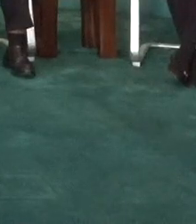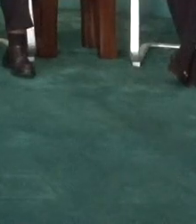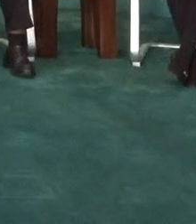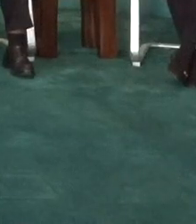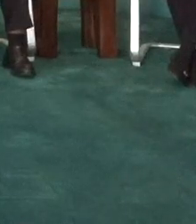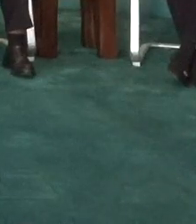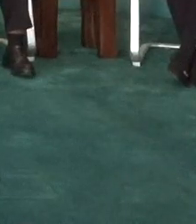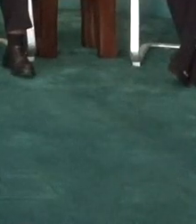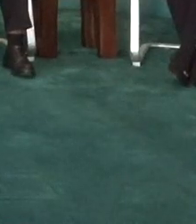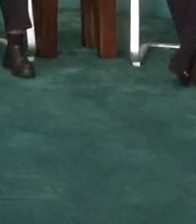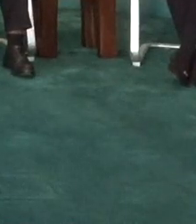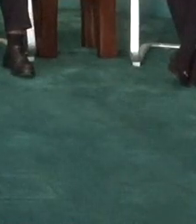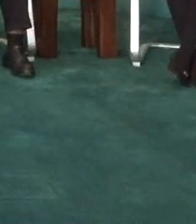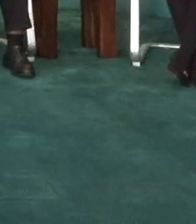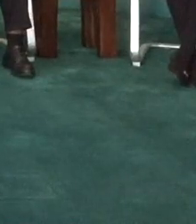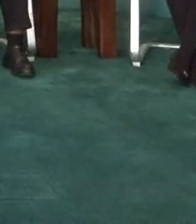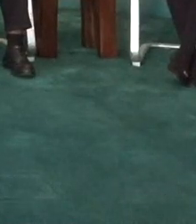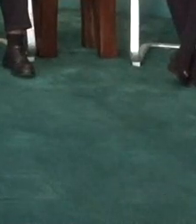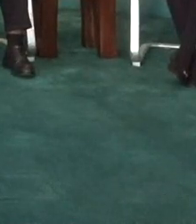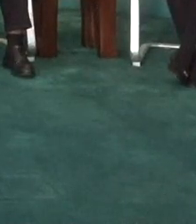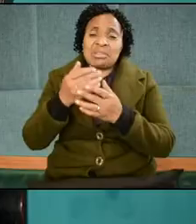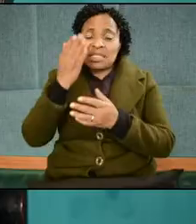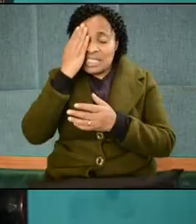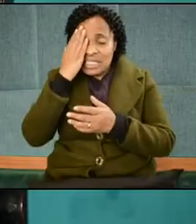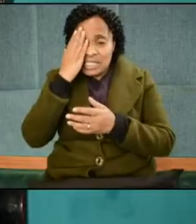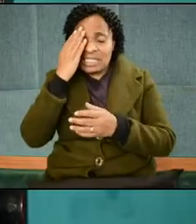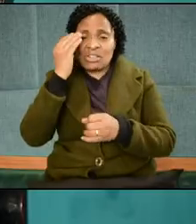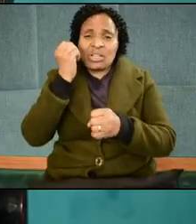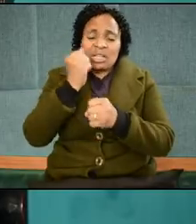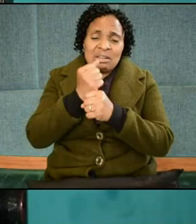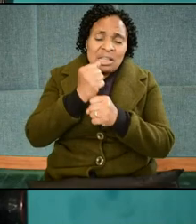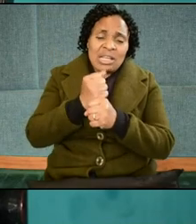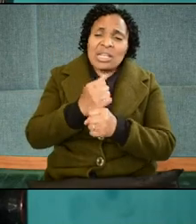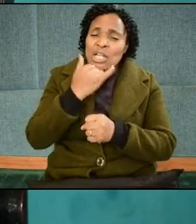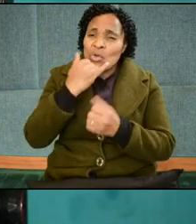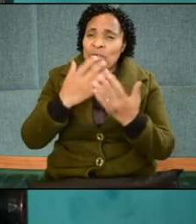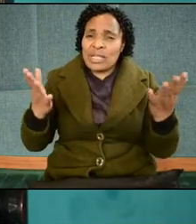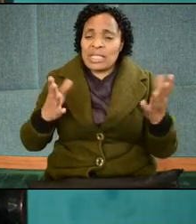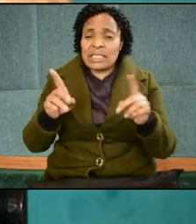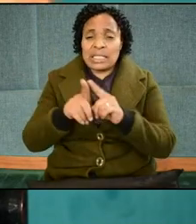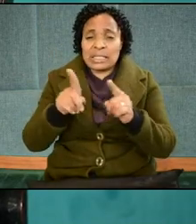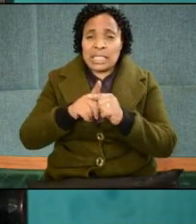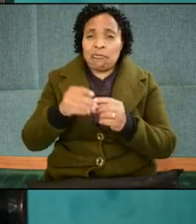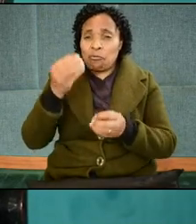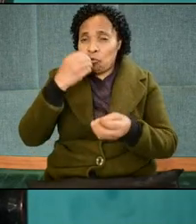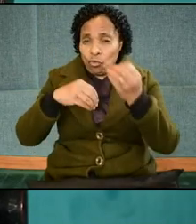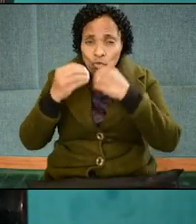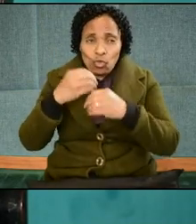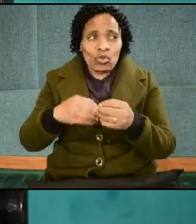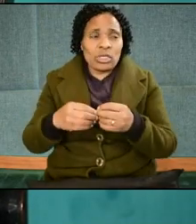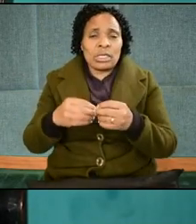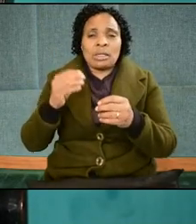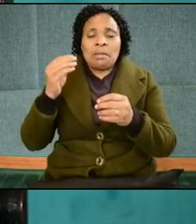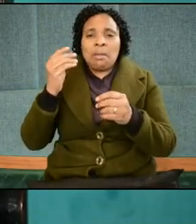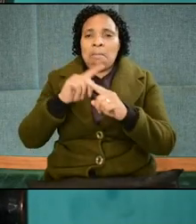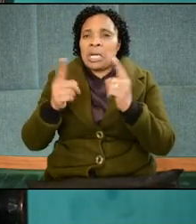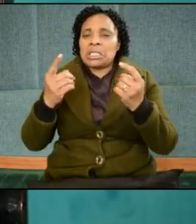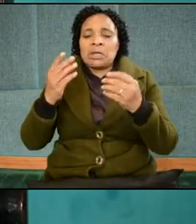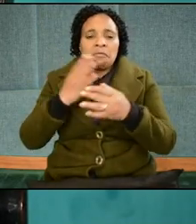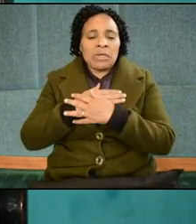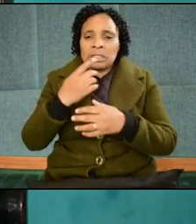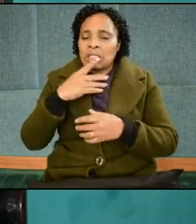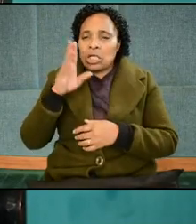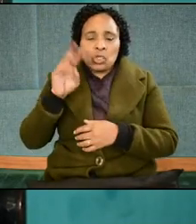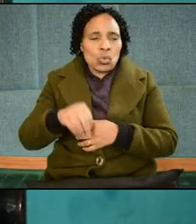fellow Israelites, who were told they are going to eat the king's food, and they ate. But him and his three other friends are like, no, we are not doing